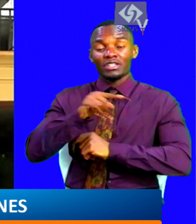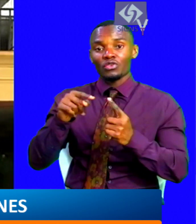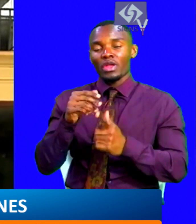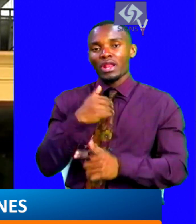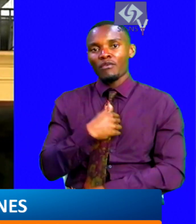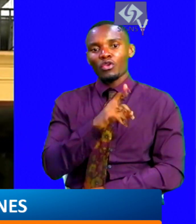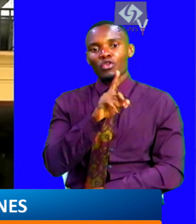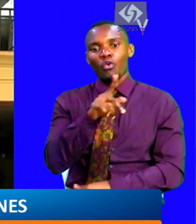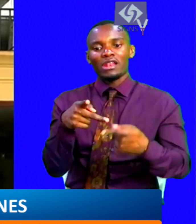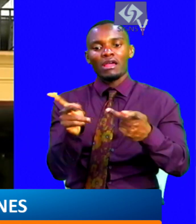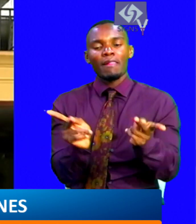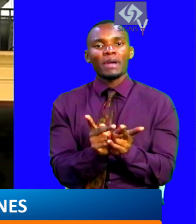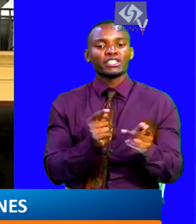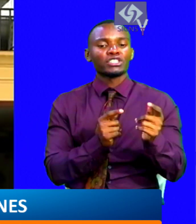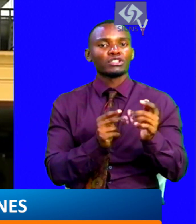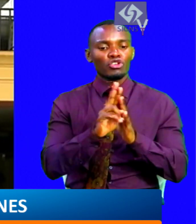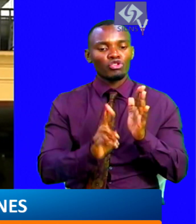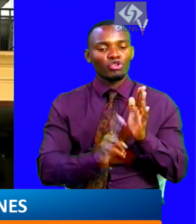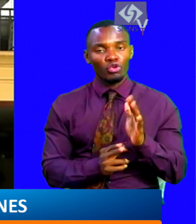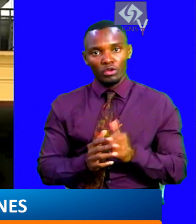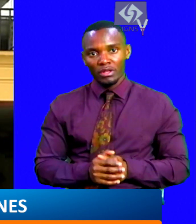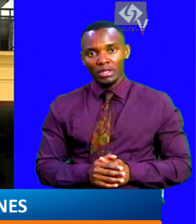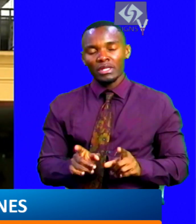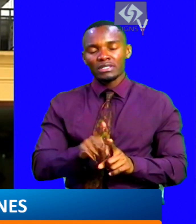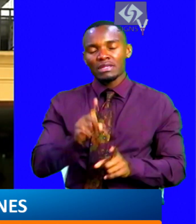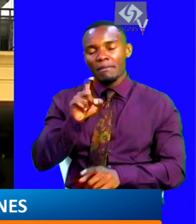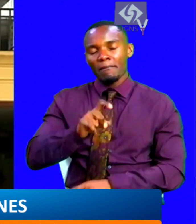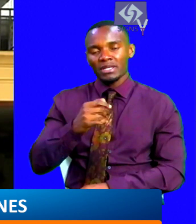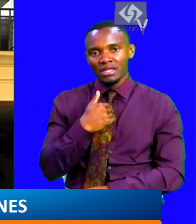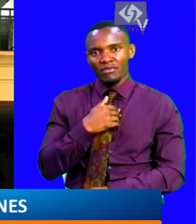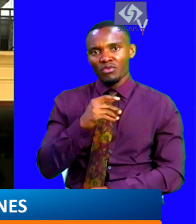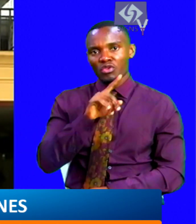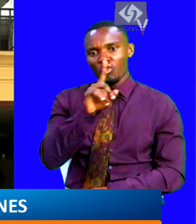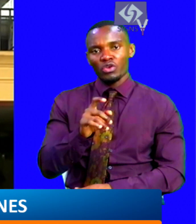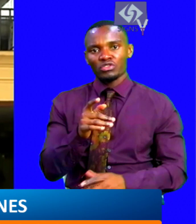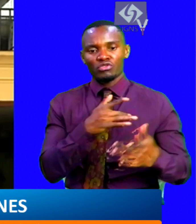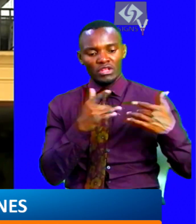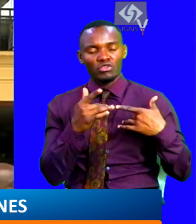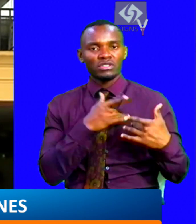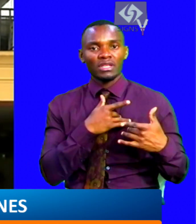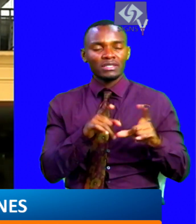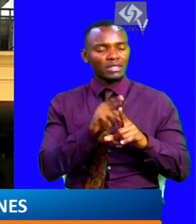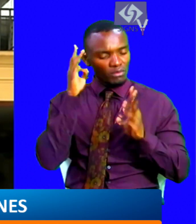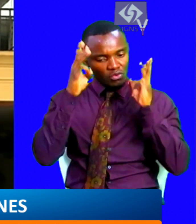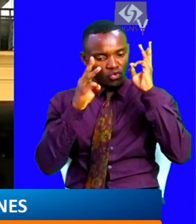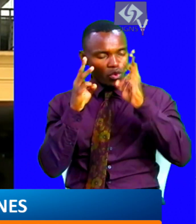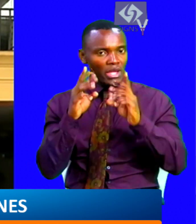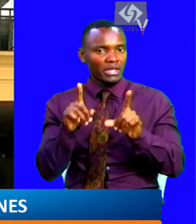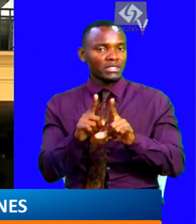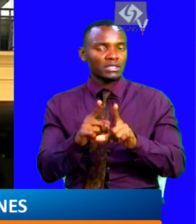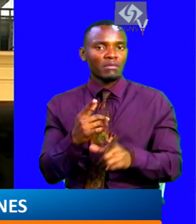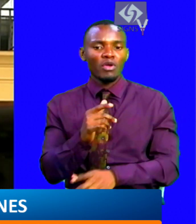wote wanachukuliwa hatua. Ndio tuhakikisha kwamba we are witnessing scenes that